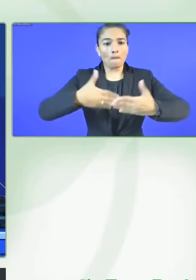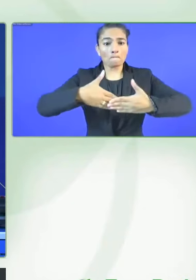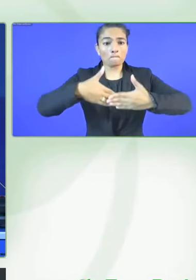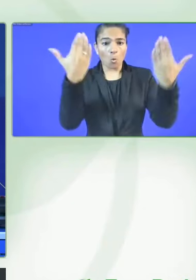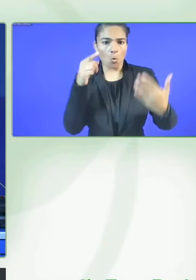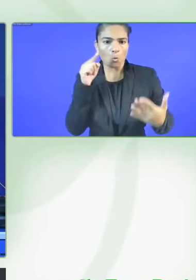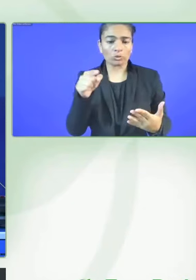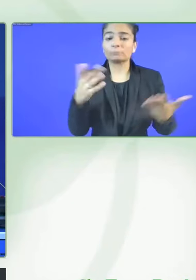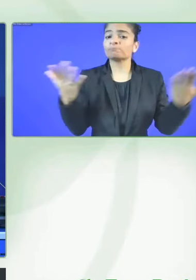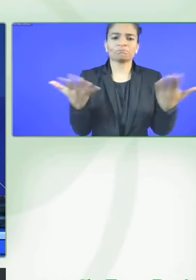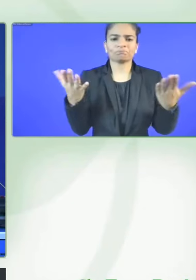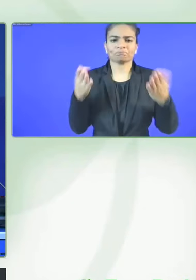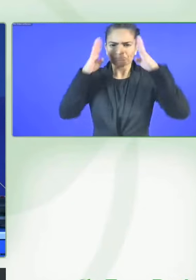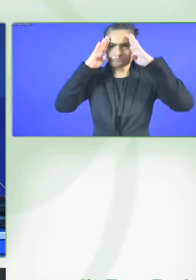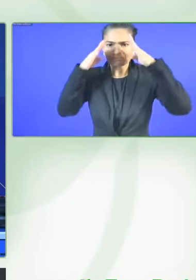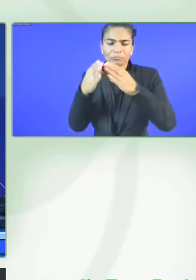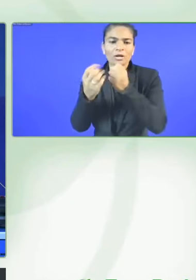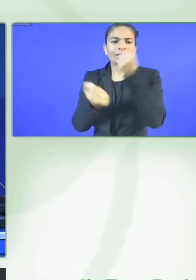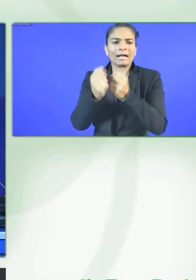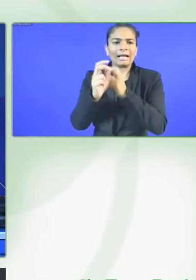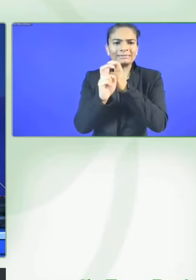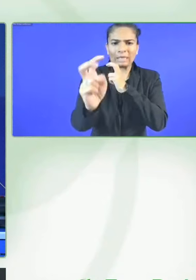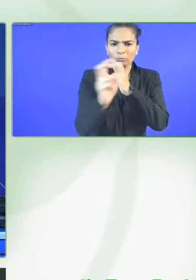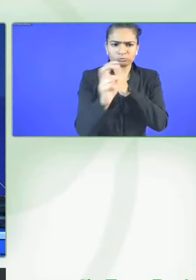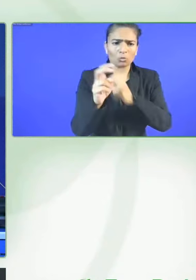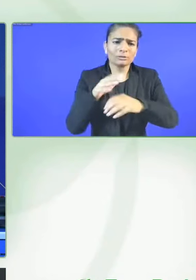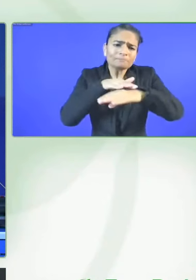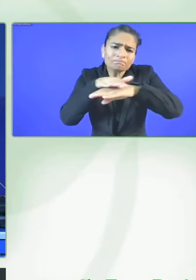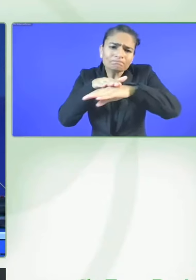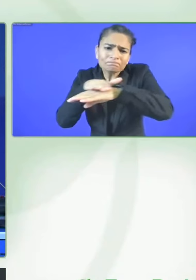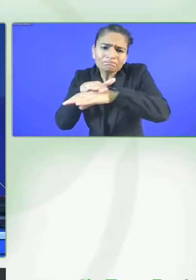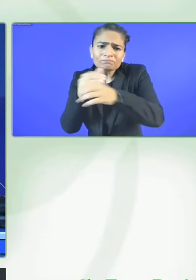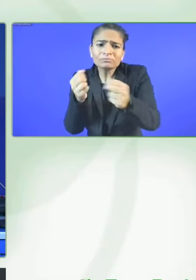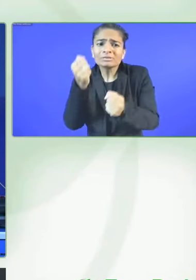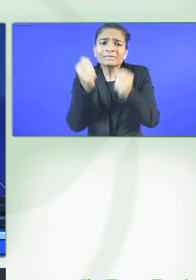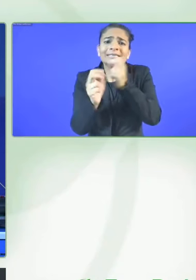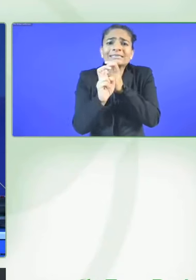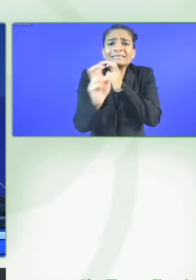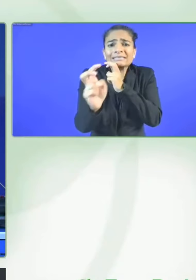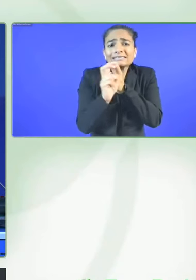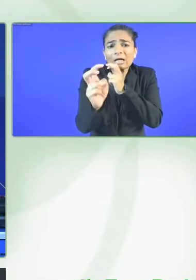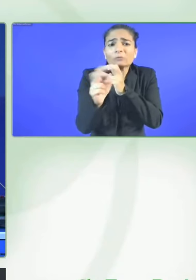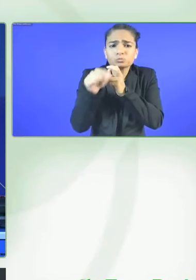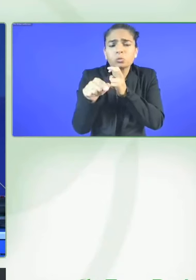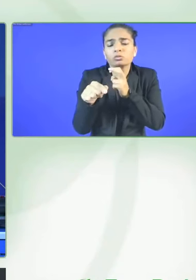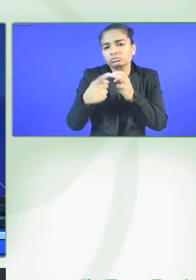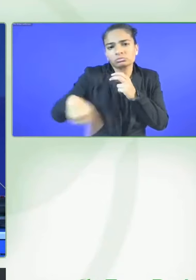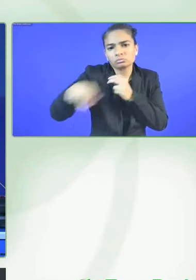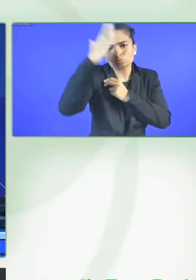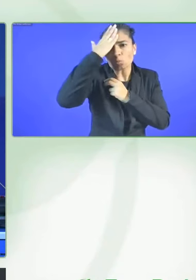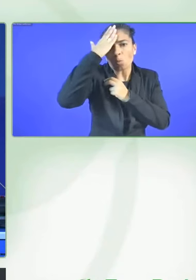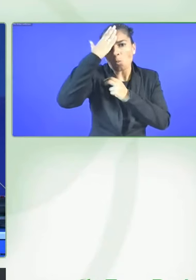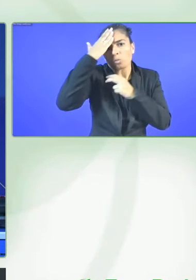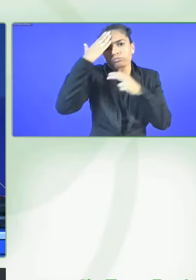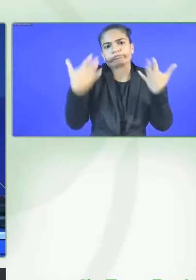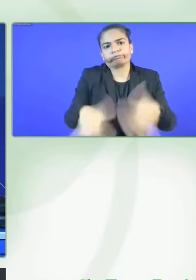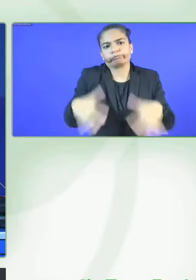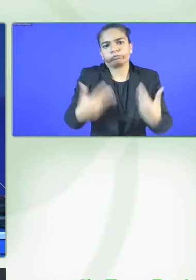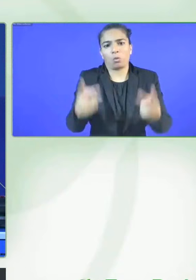it air travel, be it by marine, or be it by train, bus.